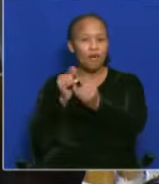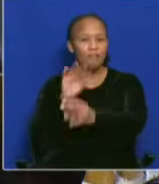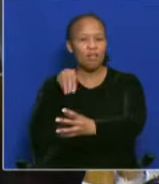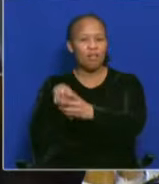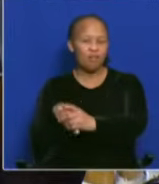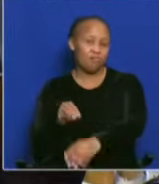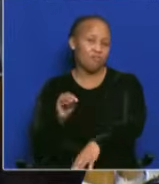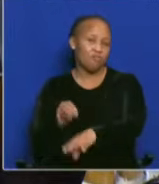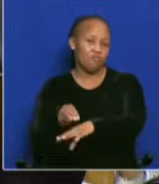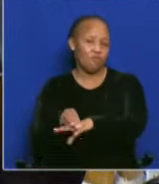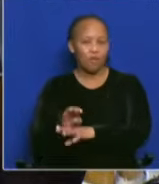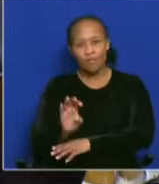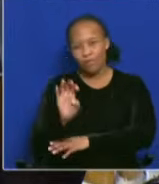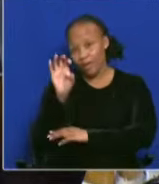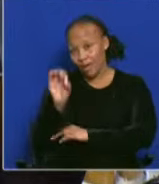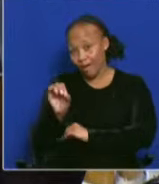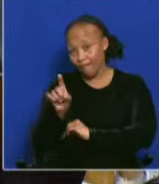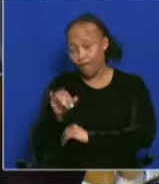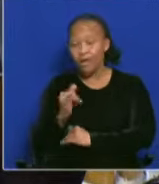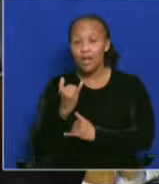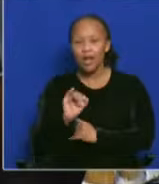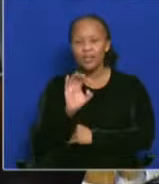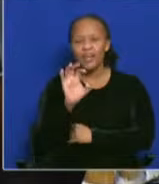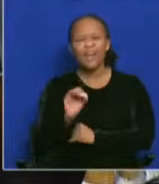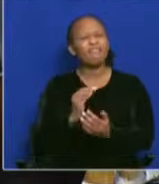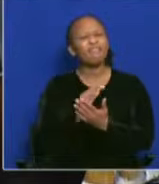some detail.